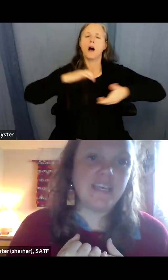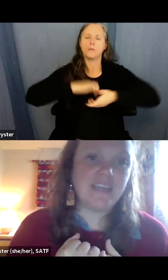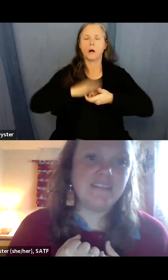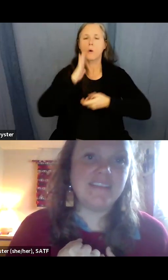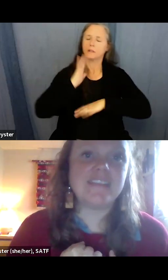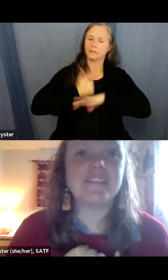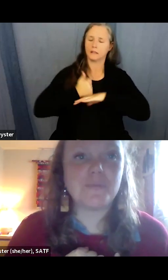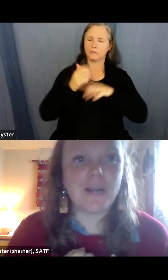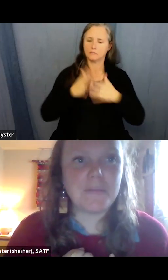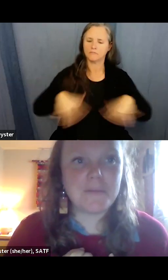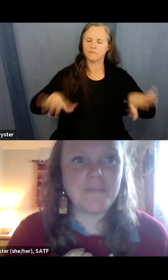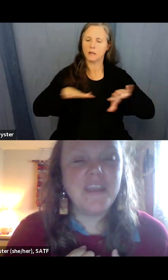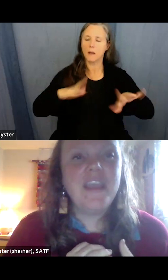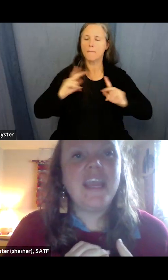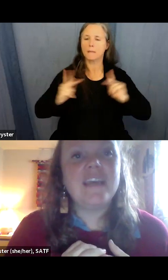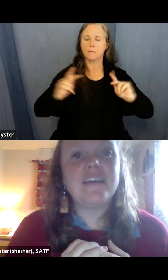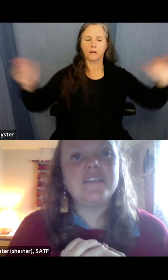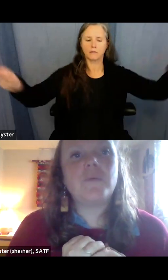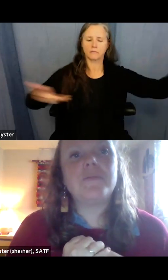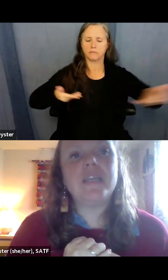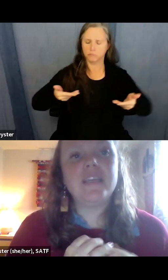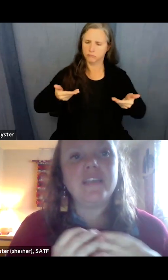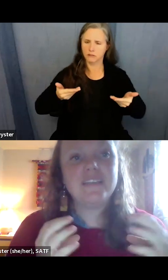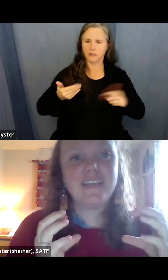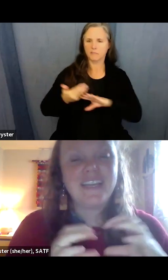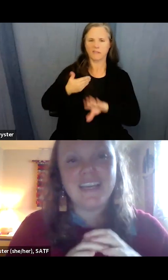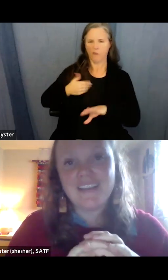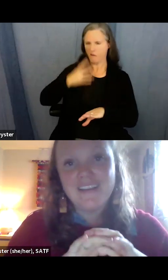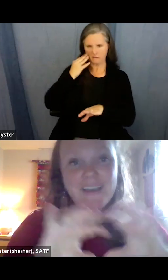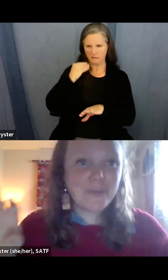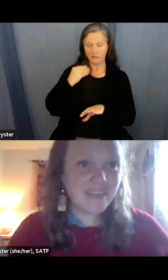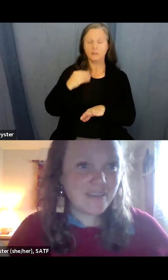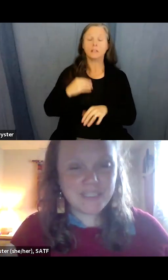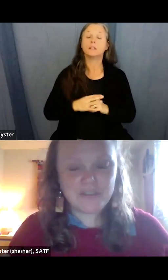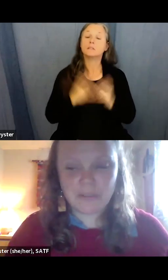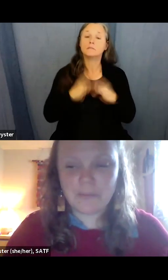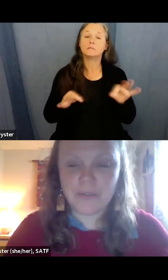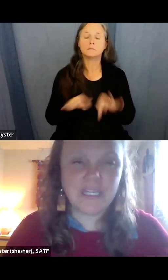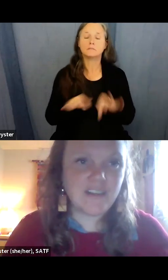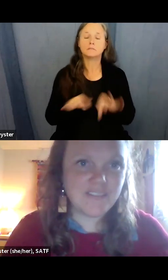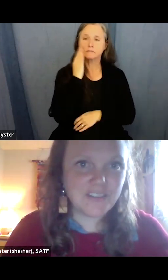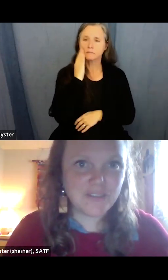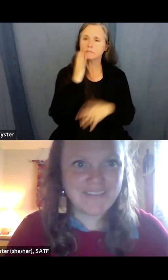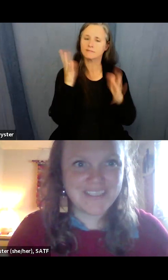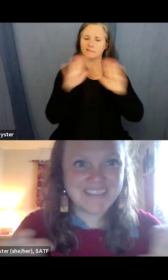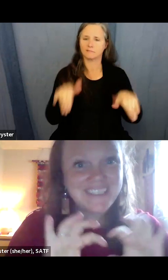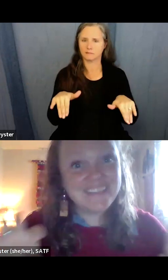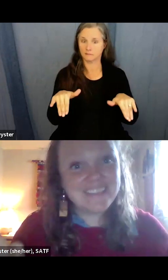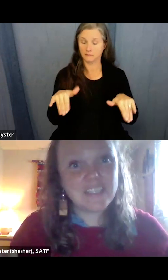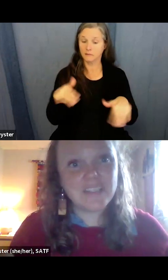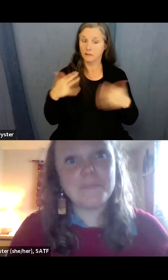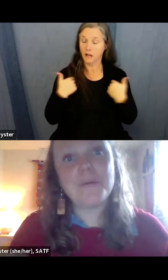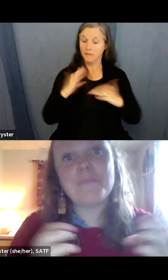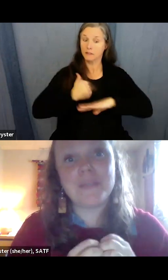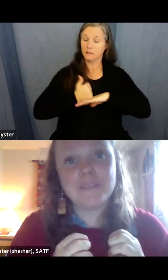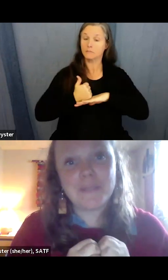right, that this is a problem. And when we can, again, not pit mandatory reporting and confidential advocacy against